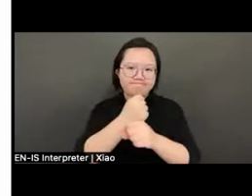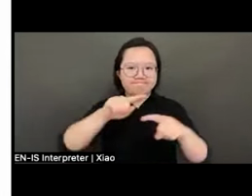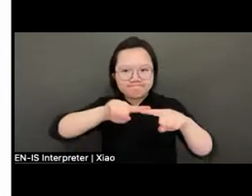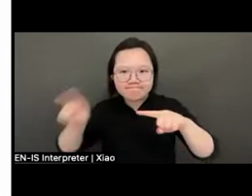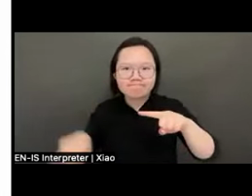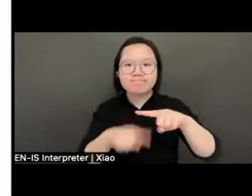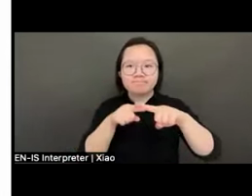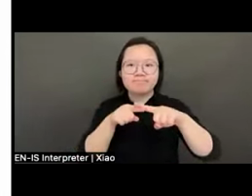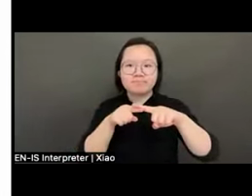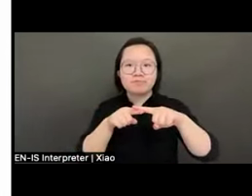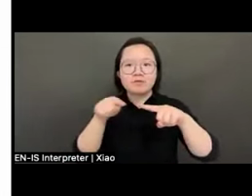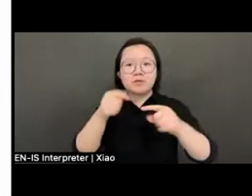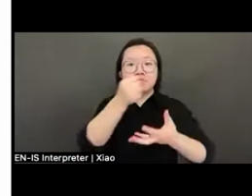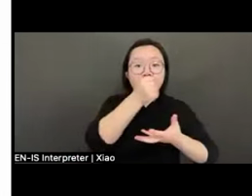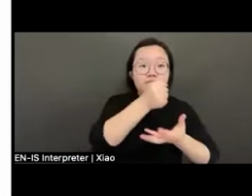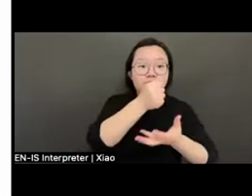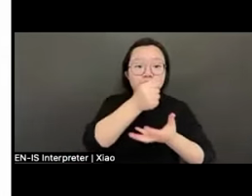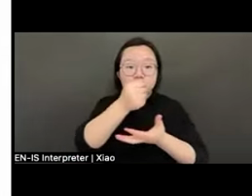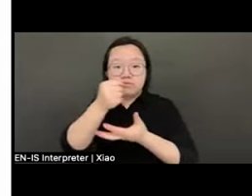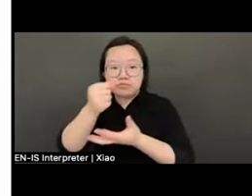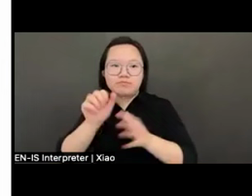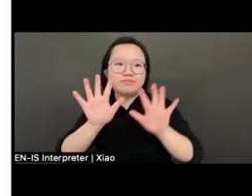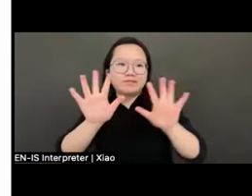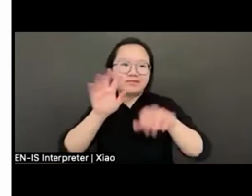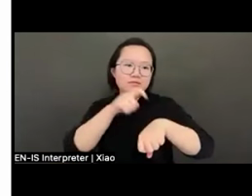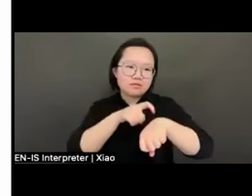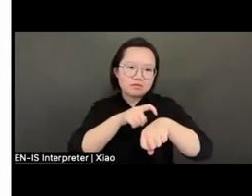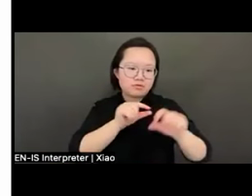1 European organization per consortium.